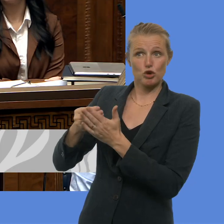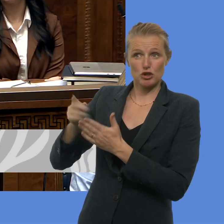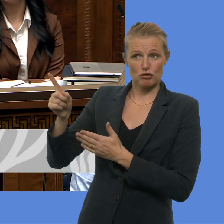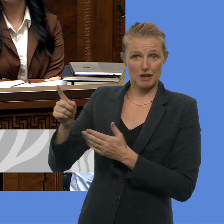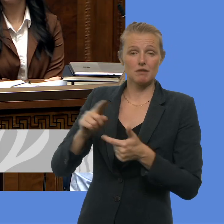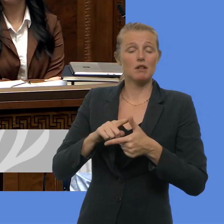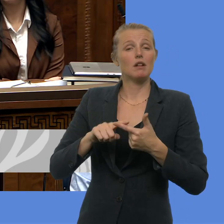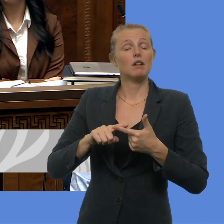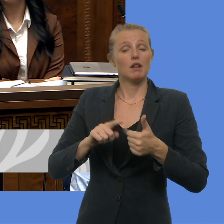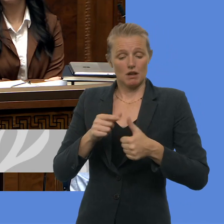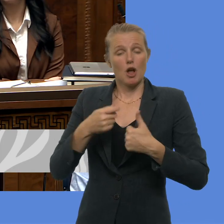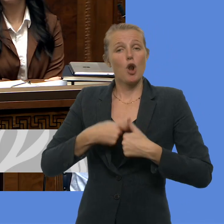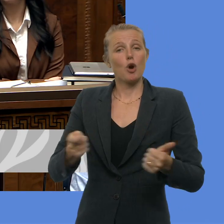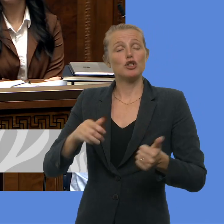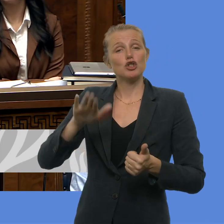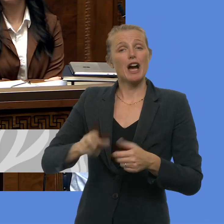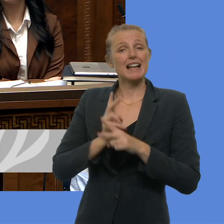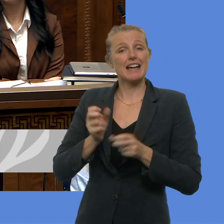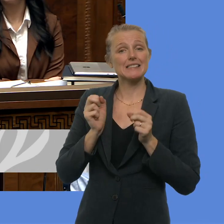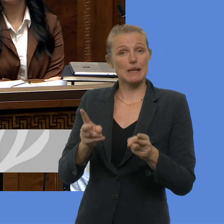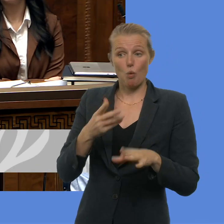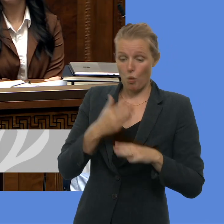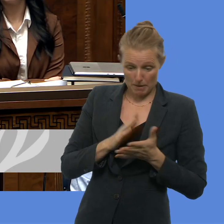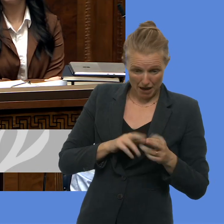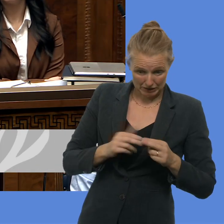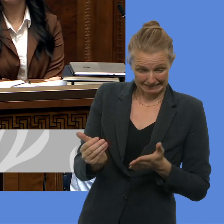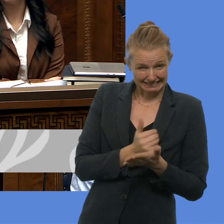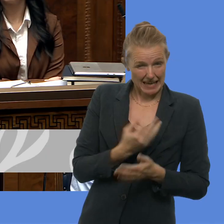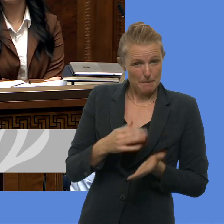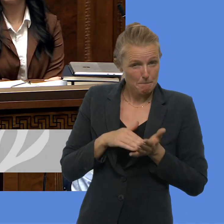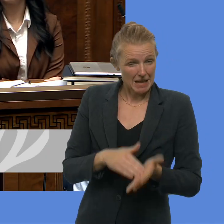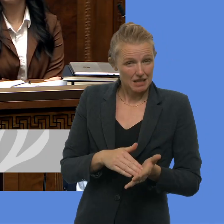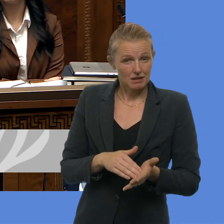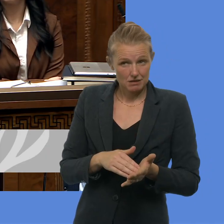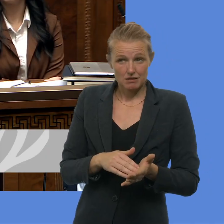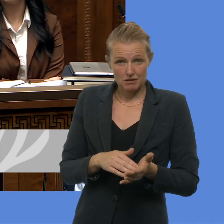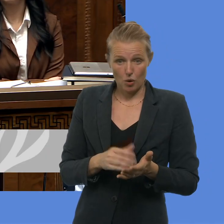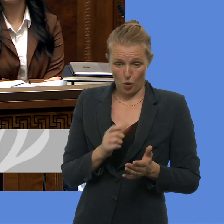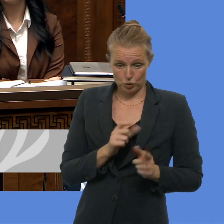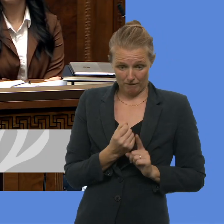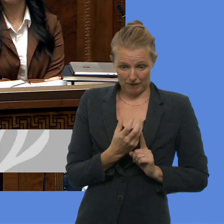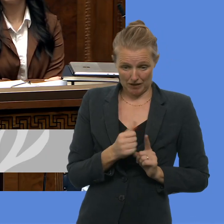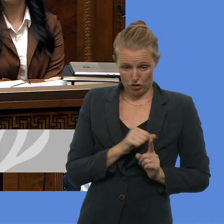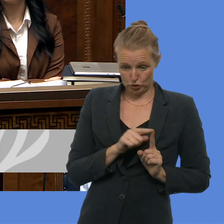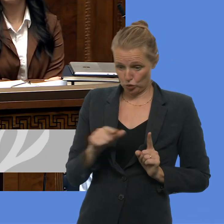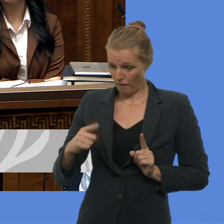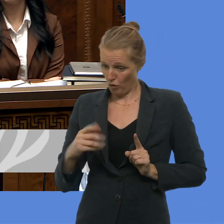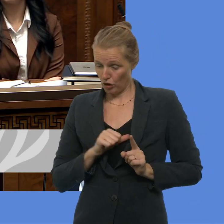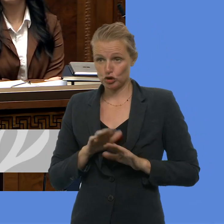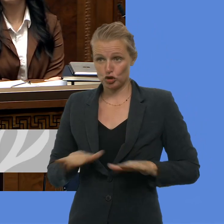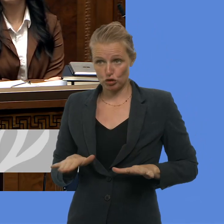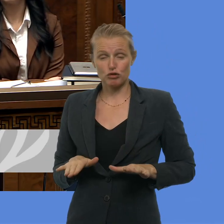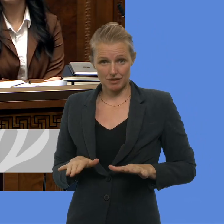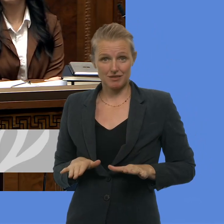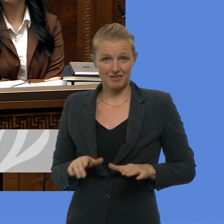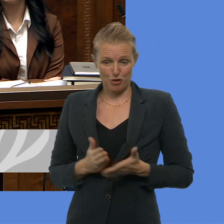the childcare scheme, saving working parents £8 million and expanding support from 15,000 to 24,000 children through a